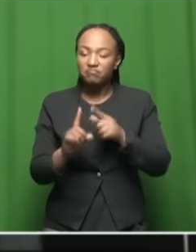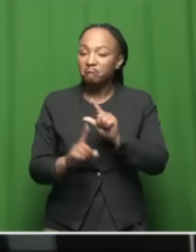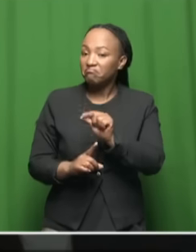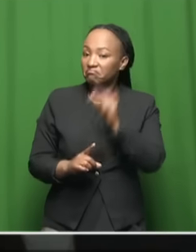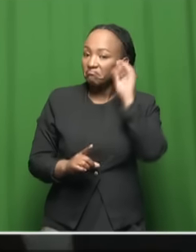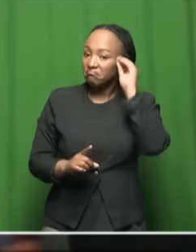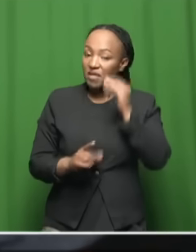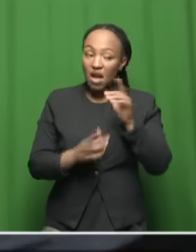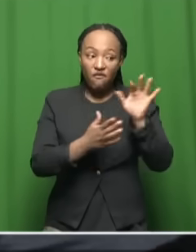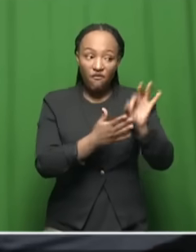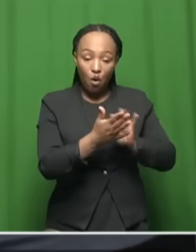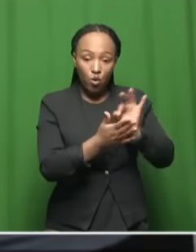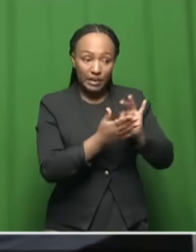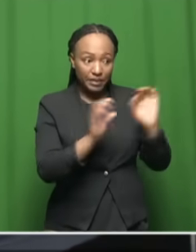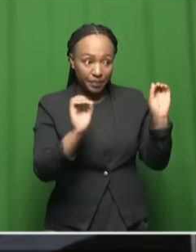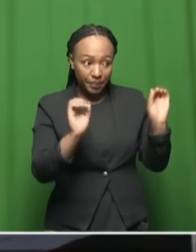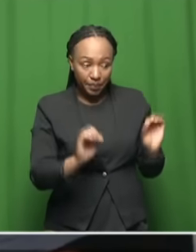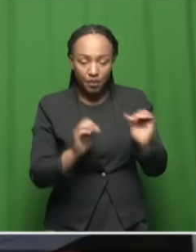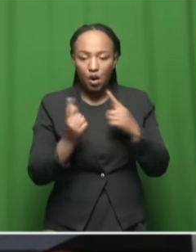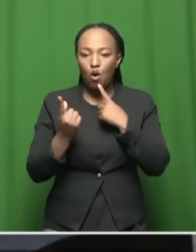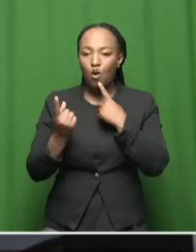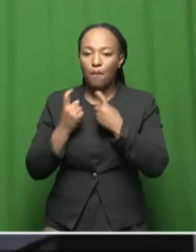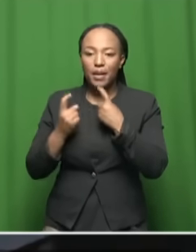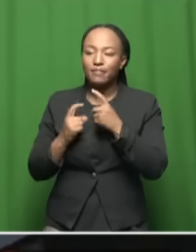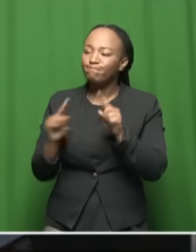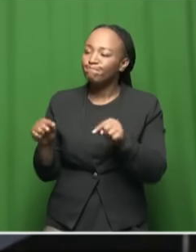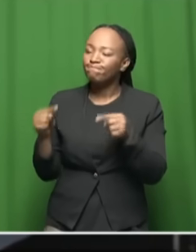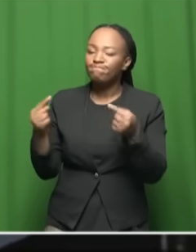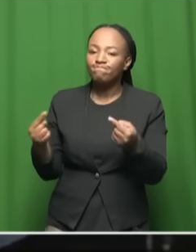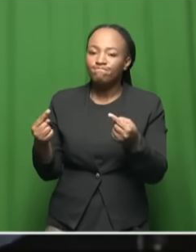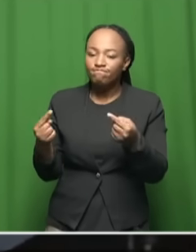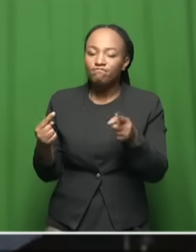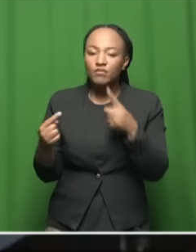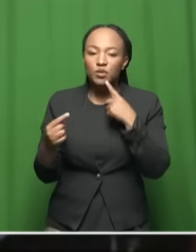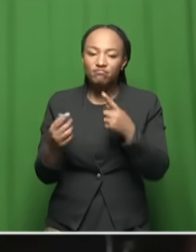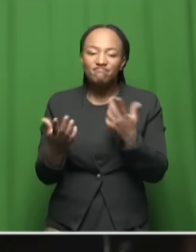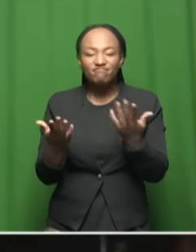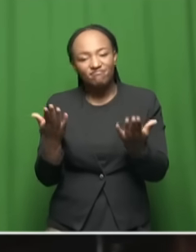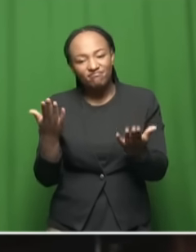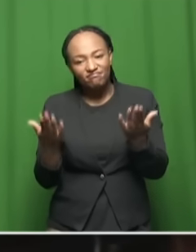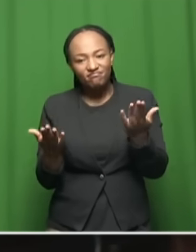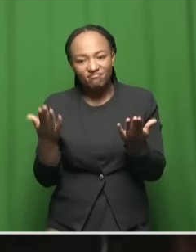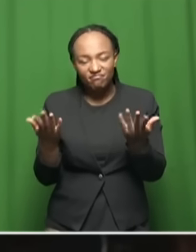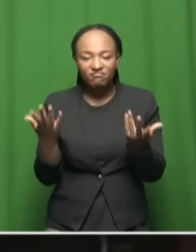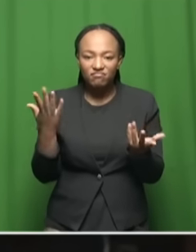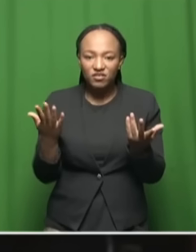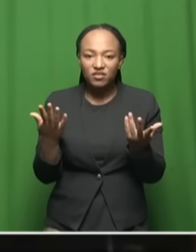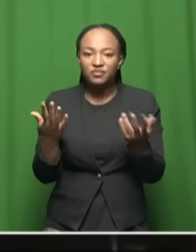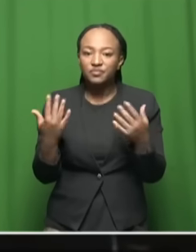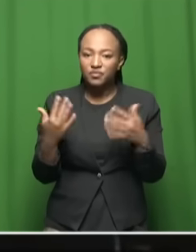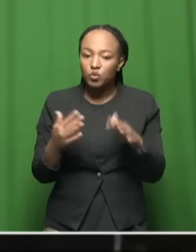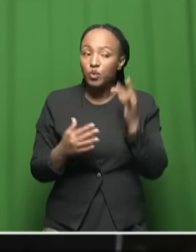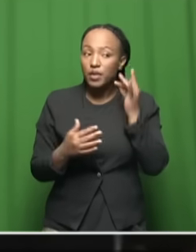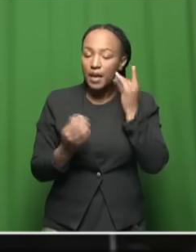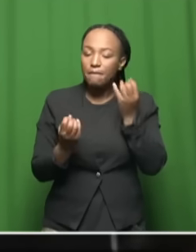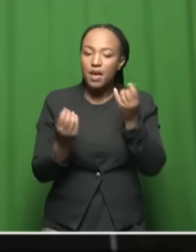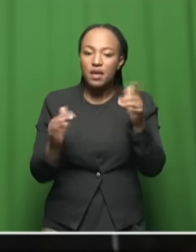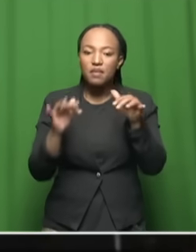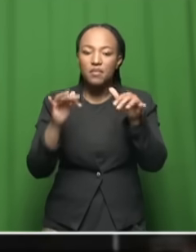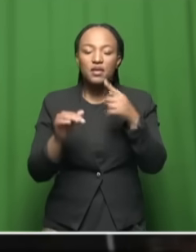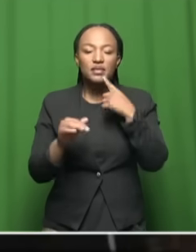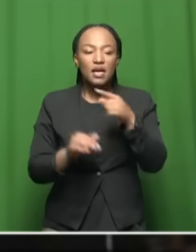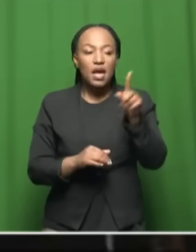don't vote, you cannot complain. Some might say that is a justified sentiment, given that we hear that so many people say there's so much